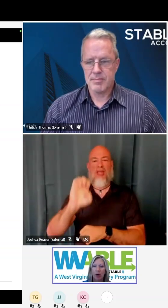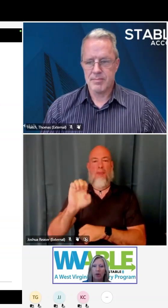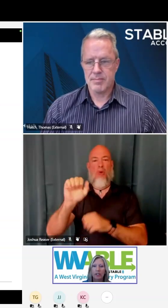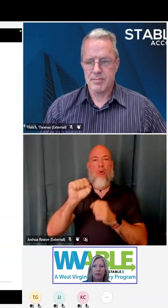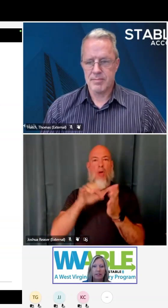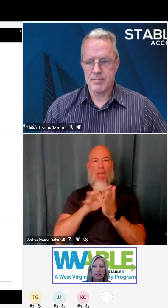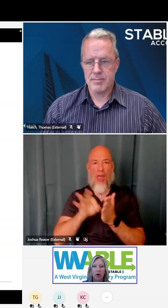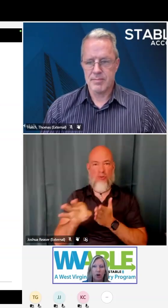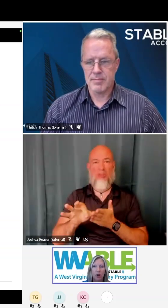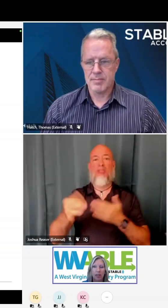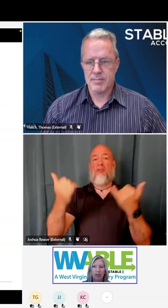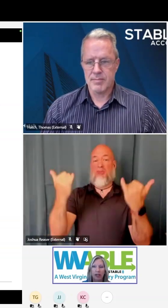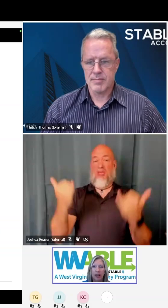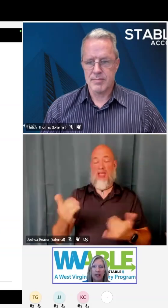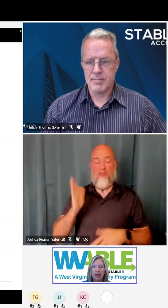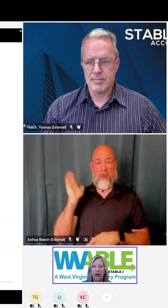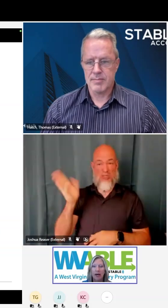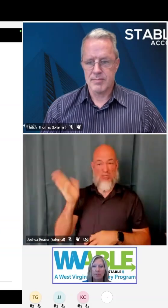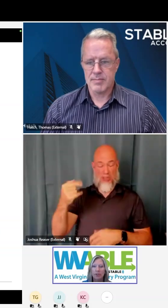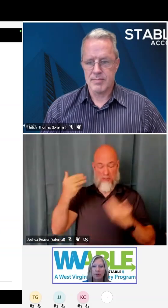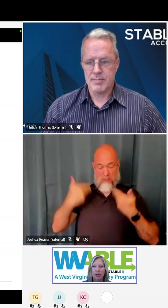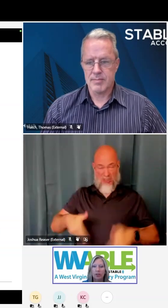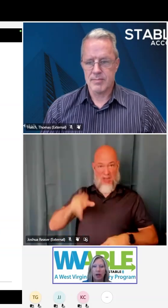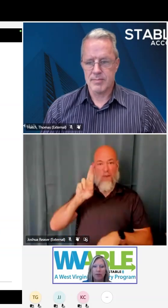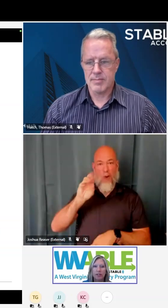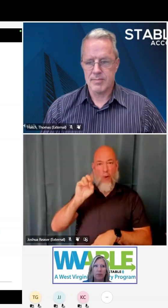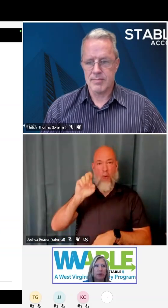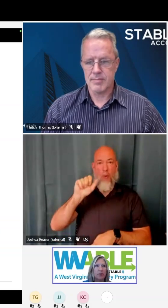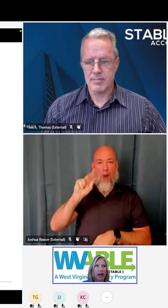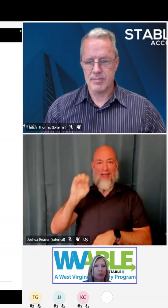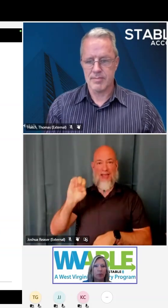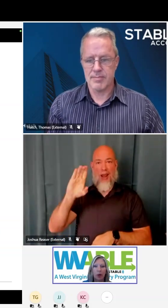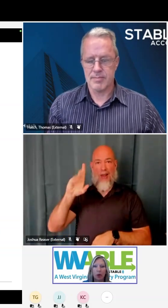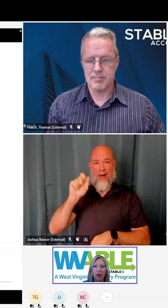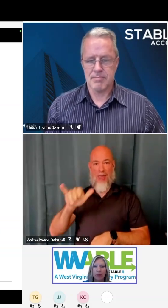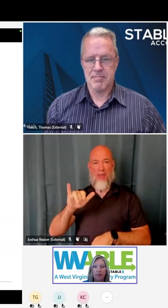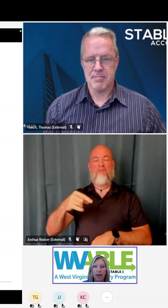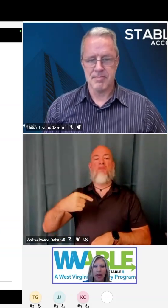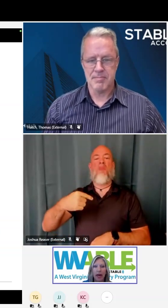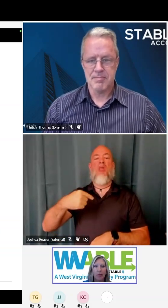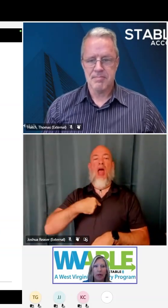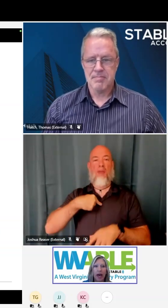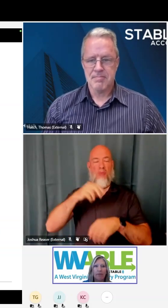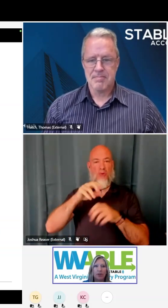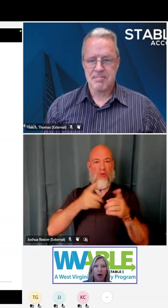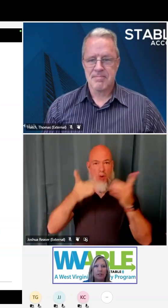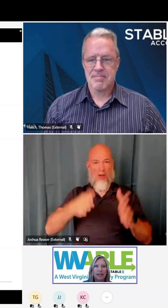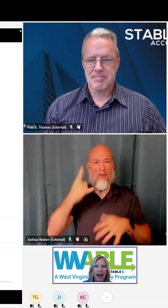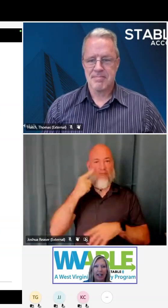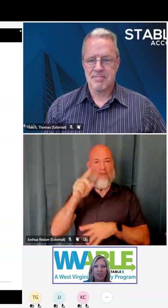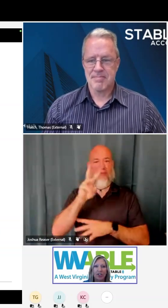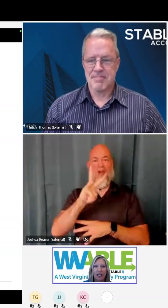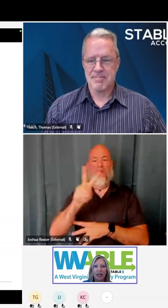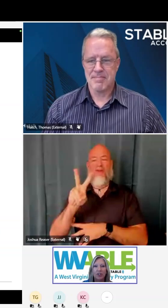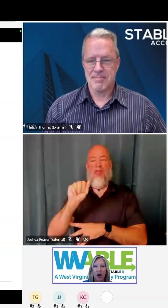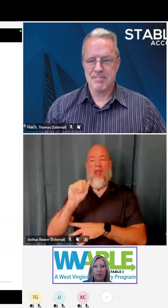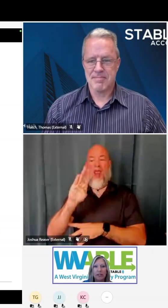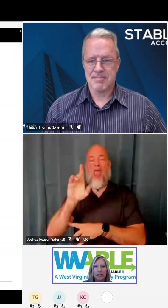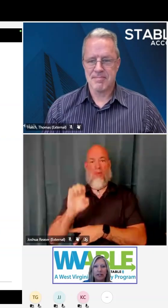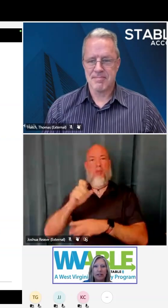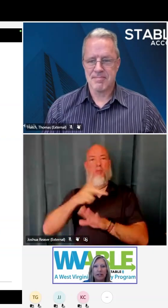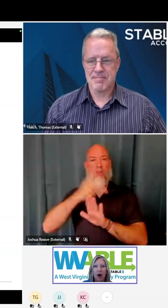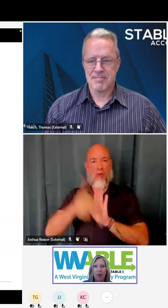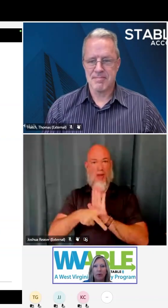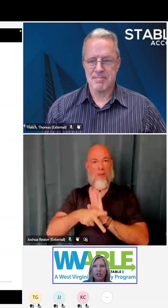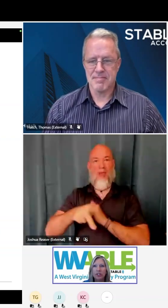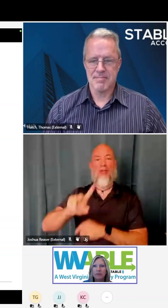today's webinar is myself, Roxanne Clay. I'm the director of the WVABLE program, and then we have Thomas Hatch.